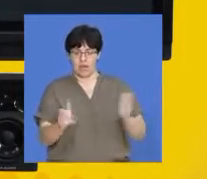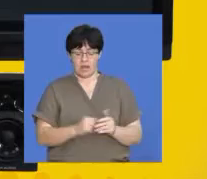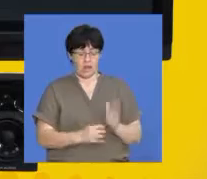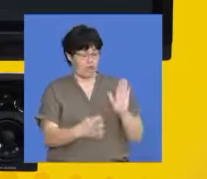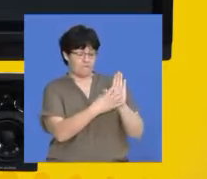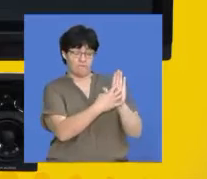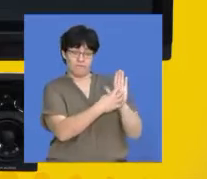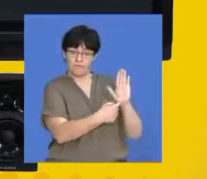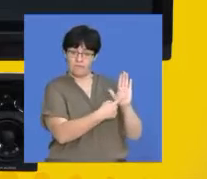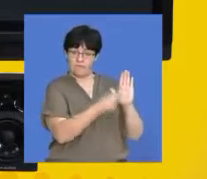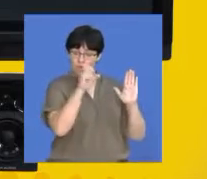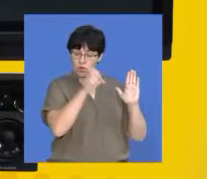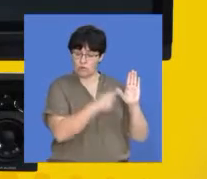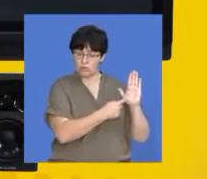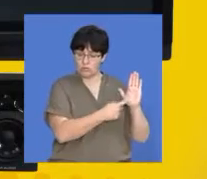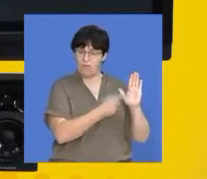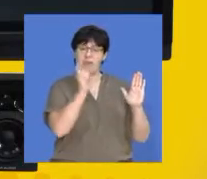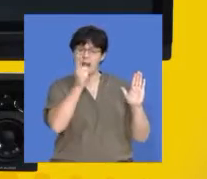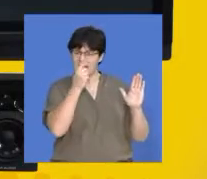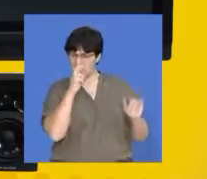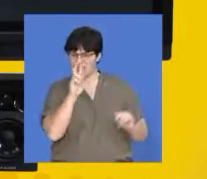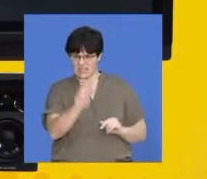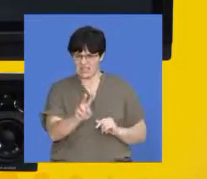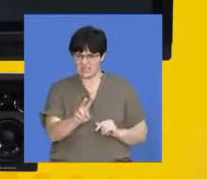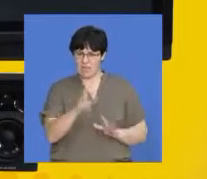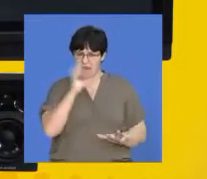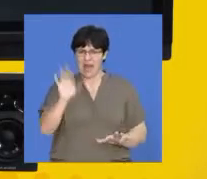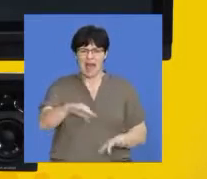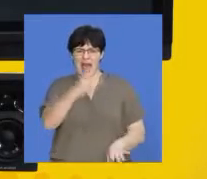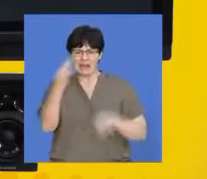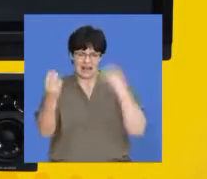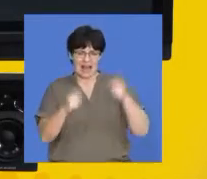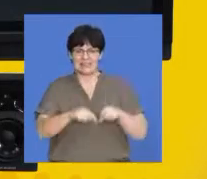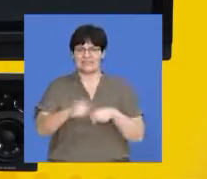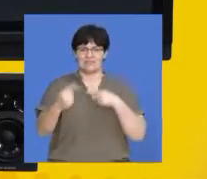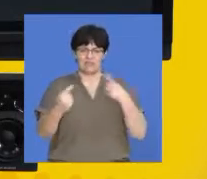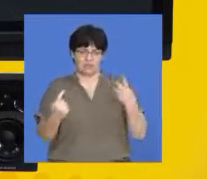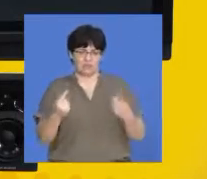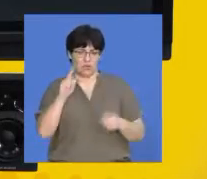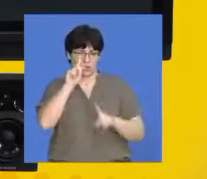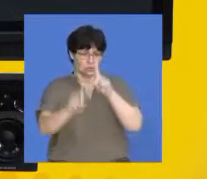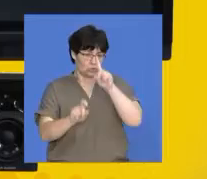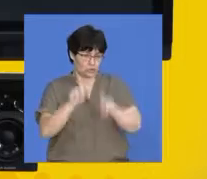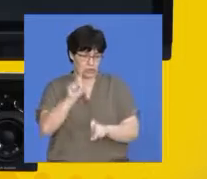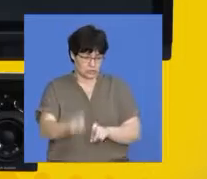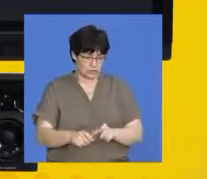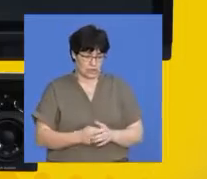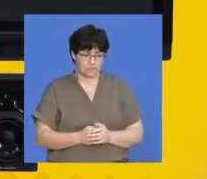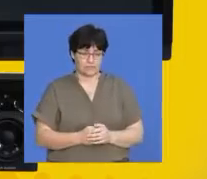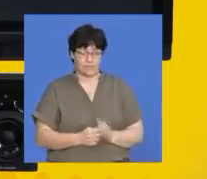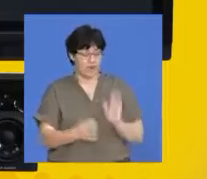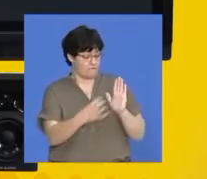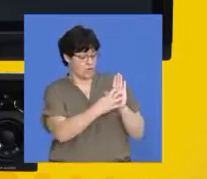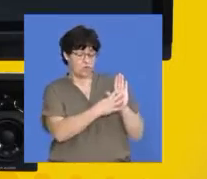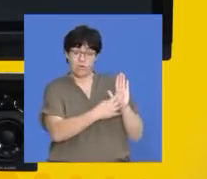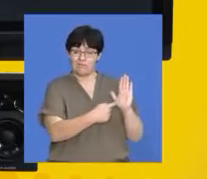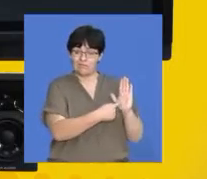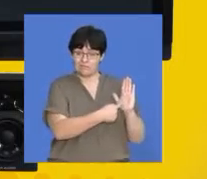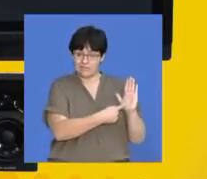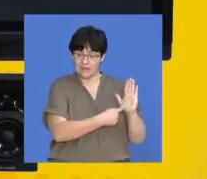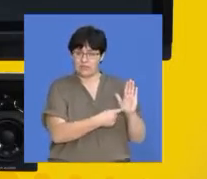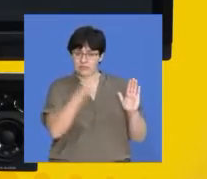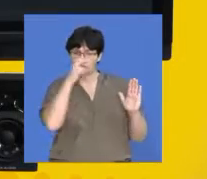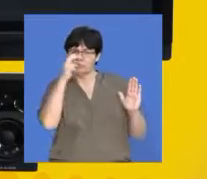photograph itself, as you will see later on when we go to analyzing the different questions, you will see that in the photograph you need to